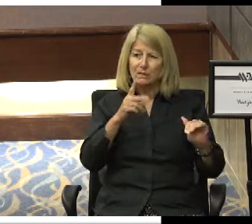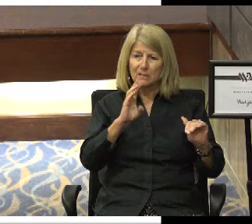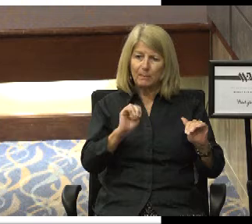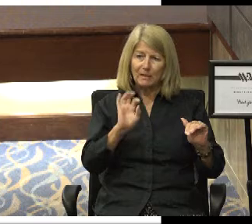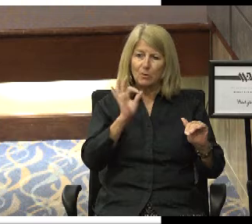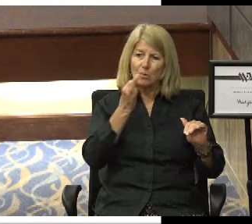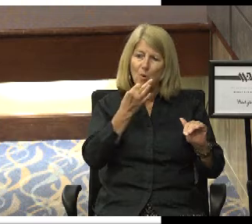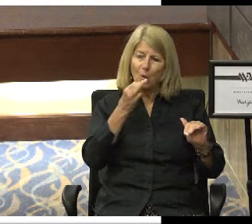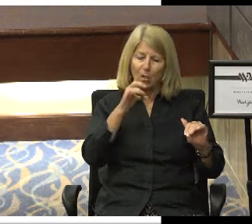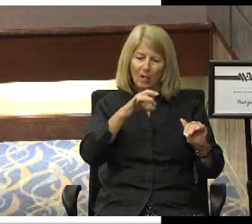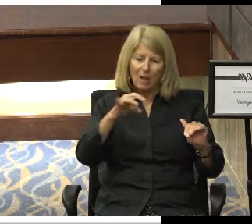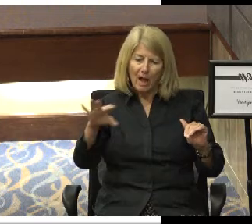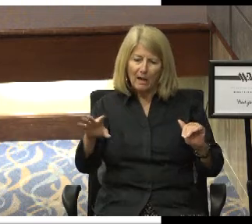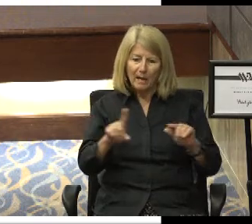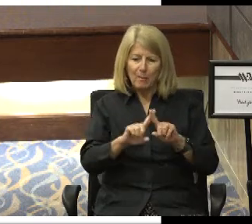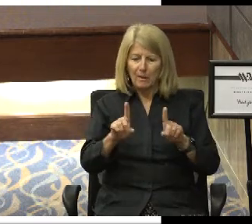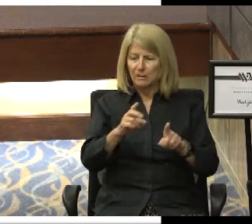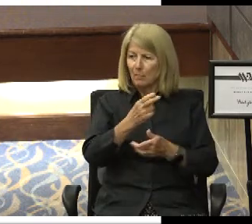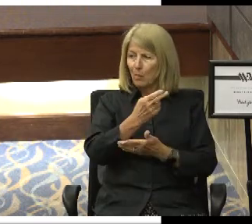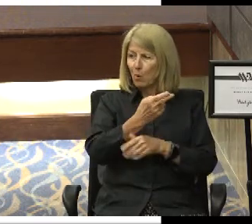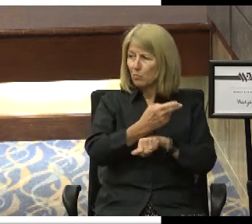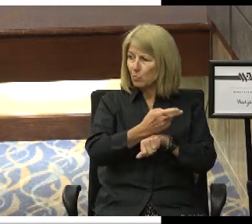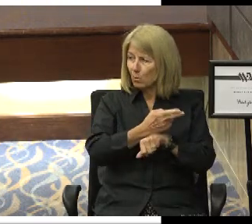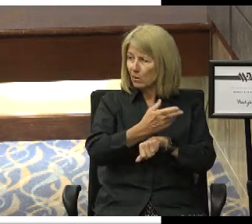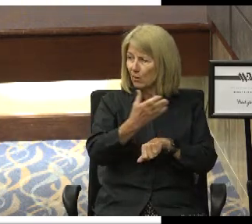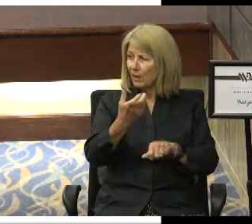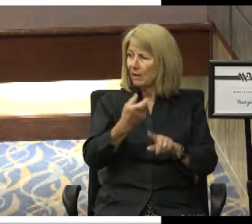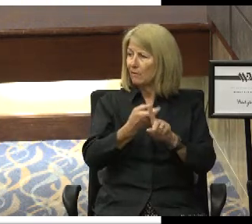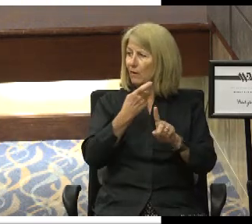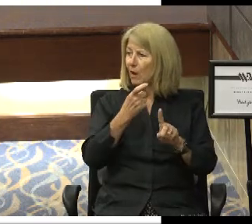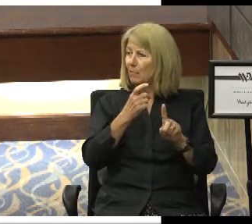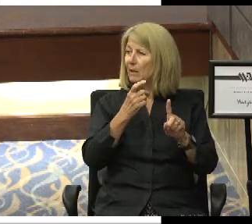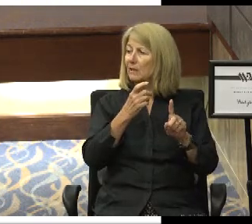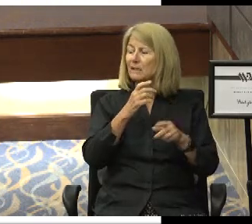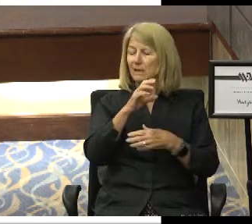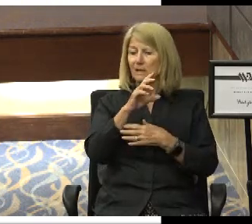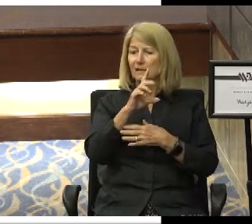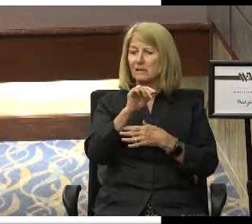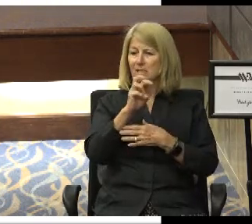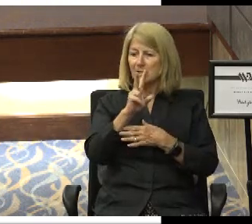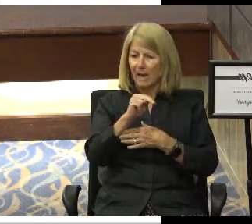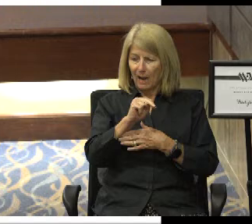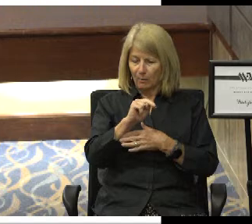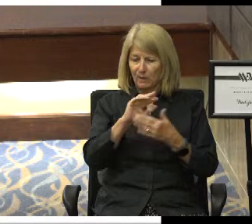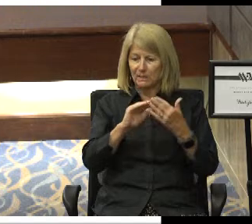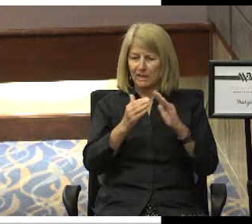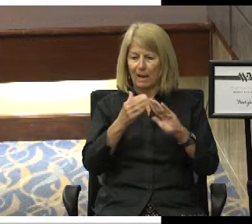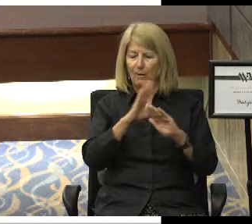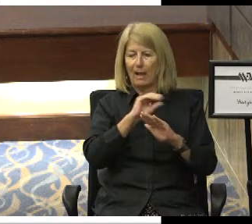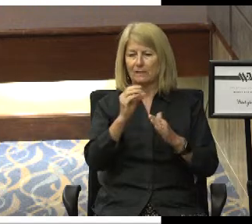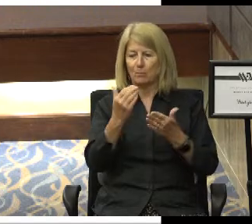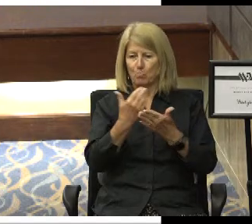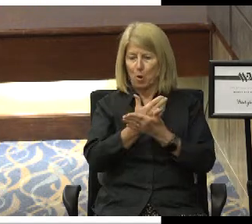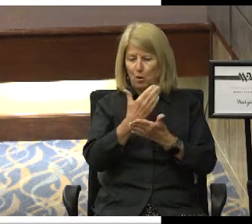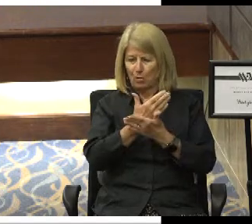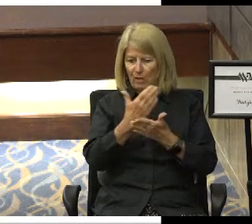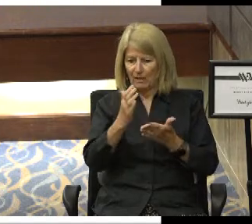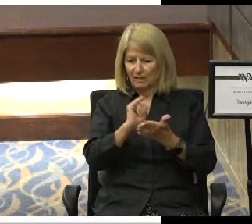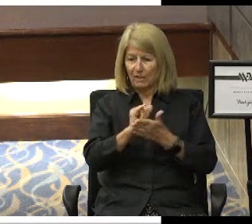but some historical tones taken from downtown, as well as some modern elements, which you see in some of the